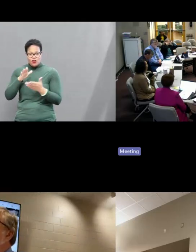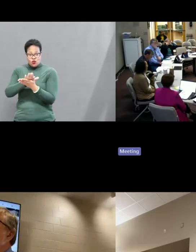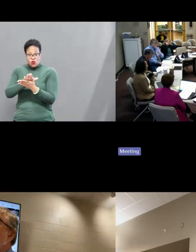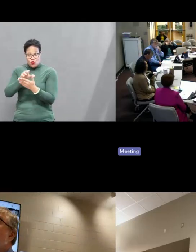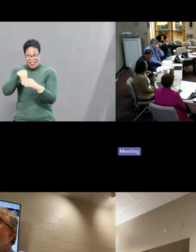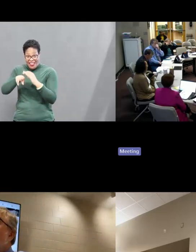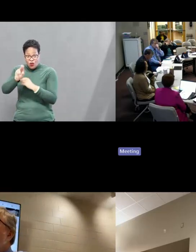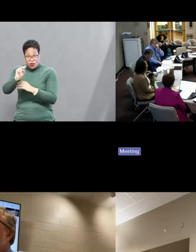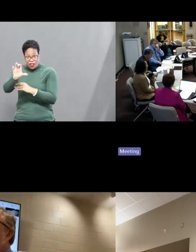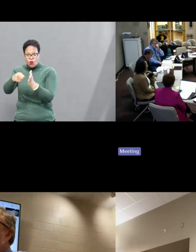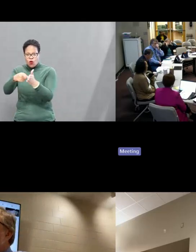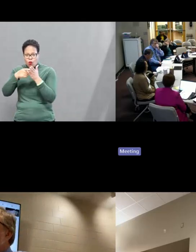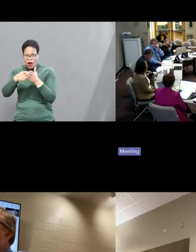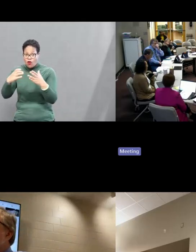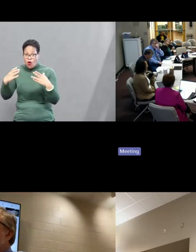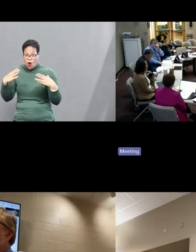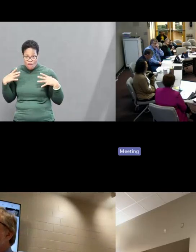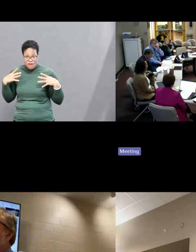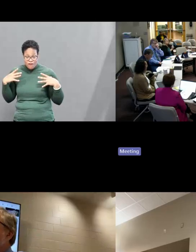is required to have off.